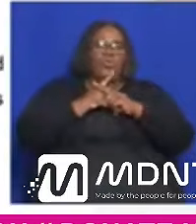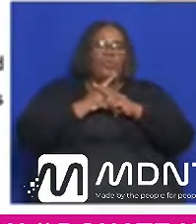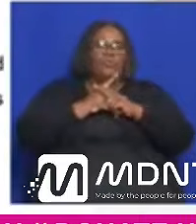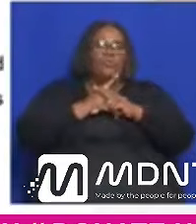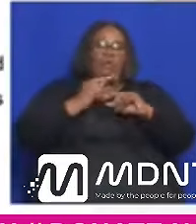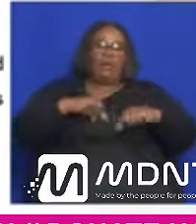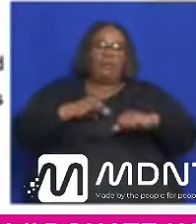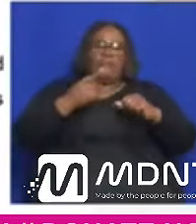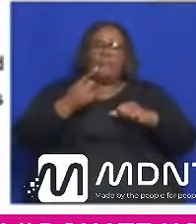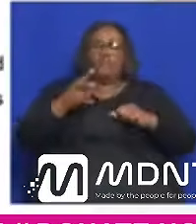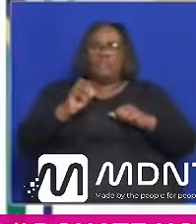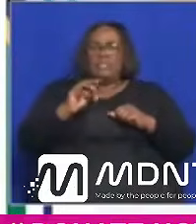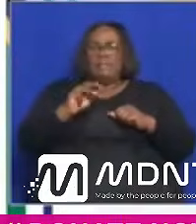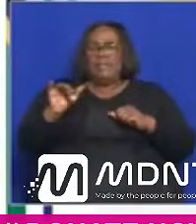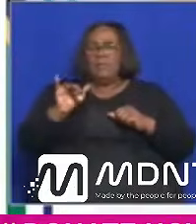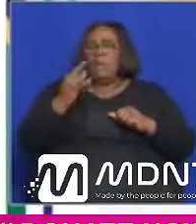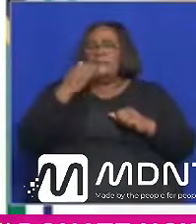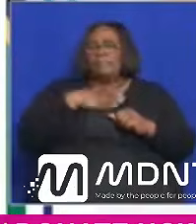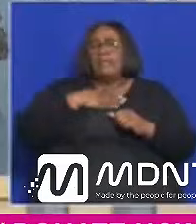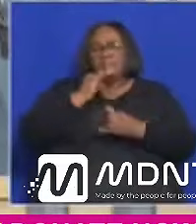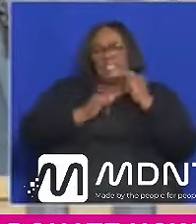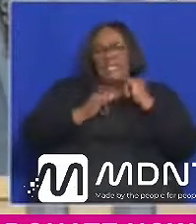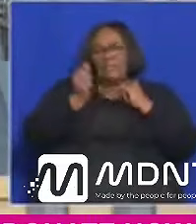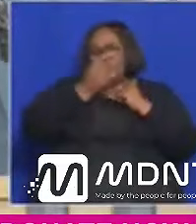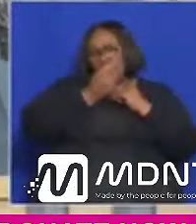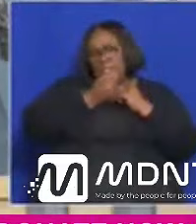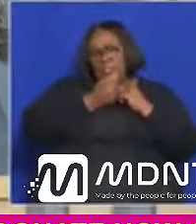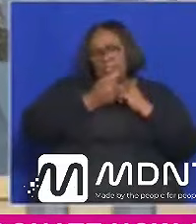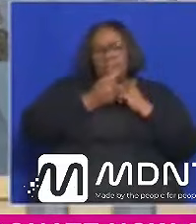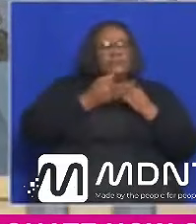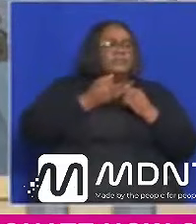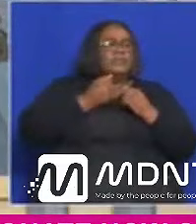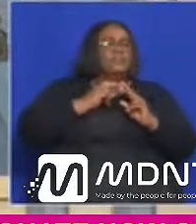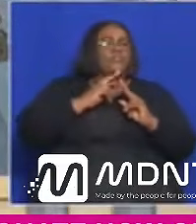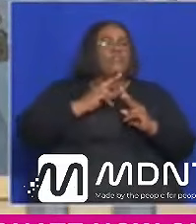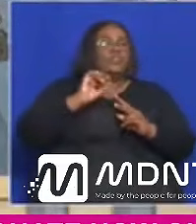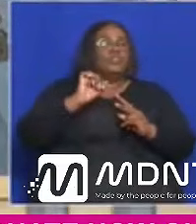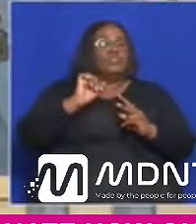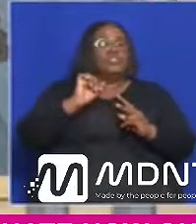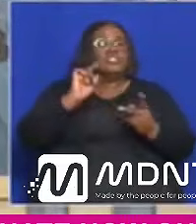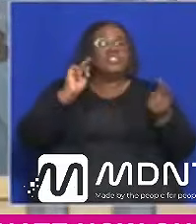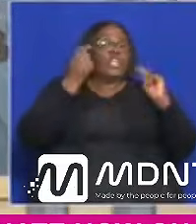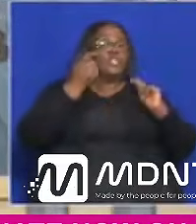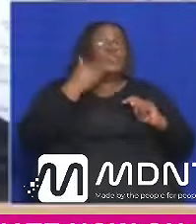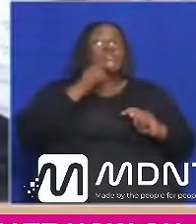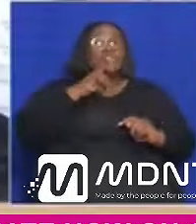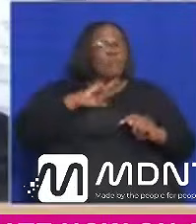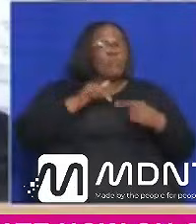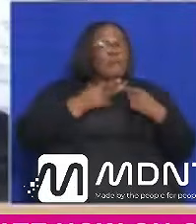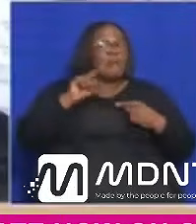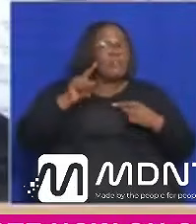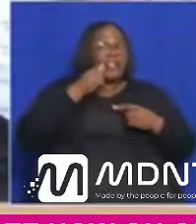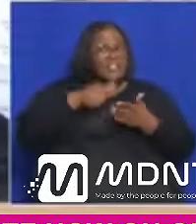my mistake. I'm sorry. Okay. And your voice changed when you told me about that acknowledgement of debt. You know, there